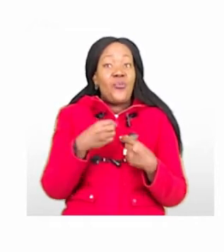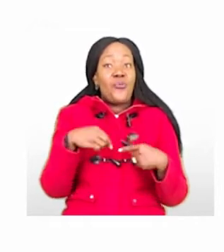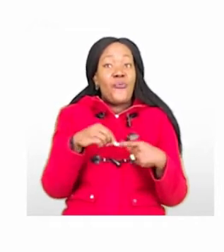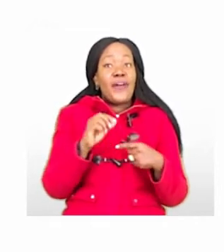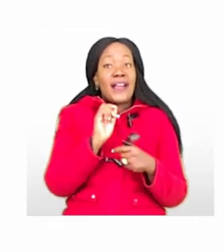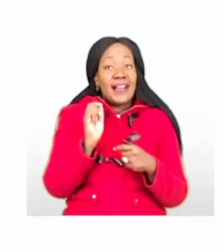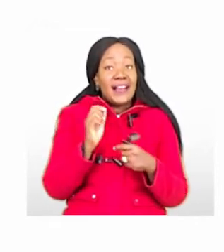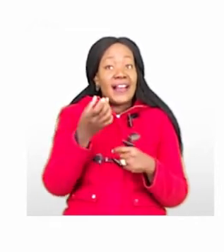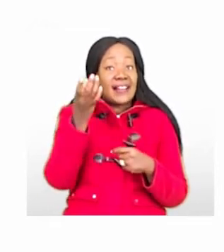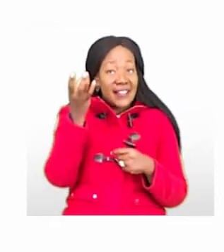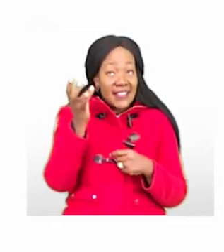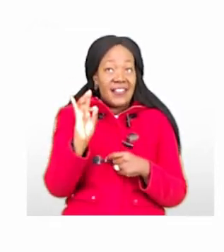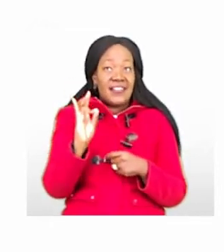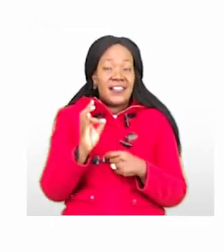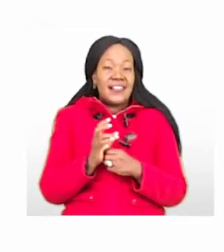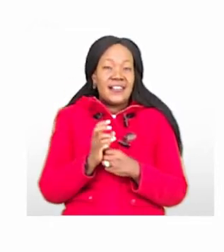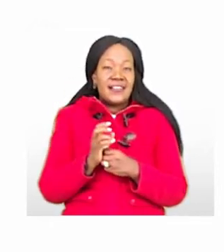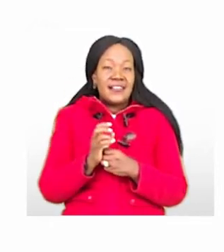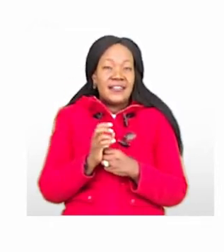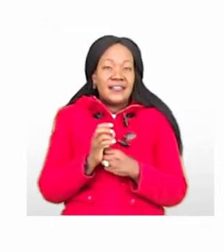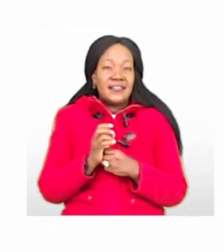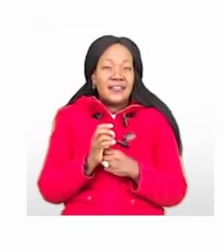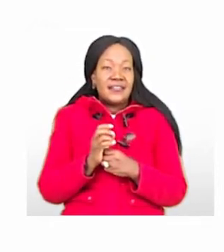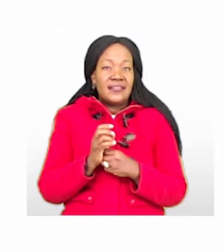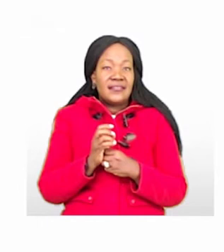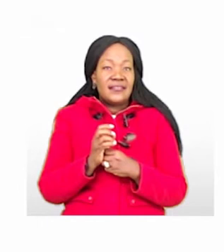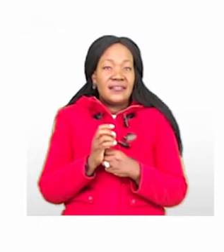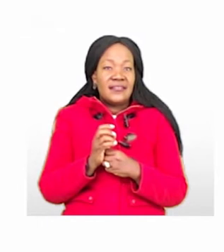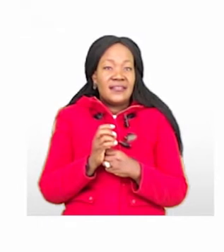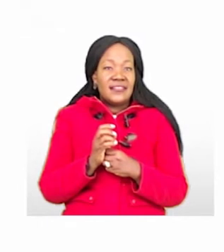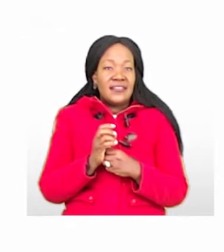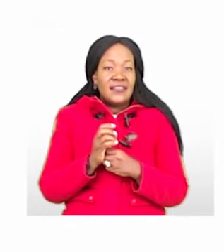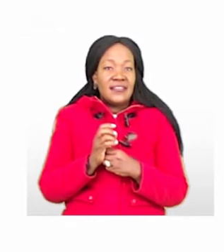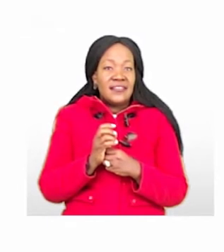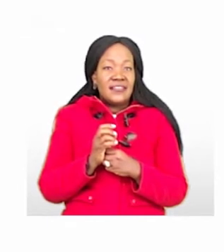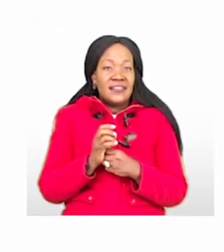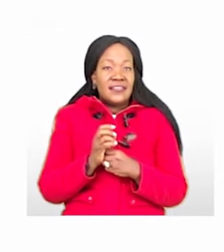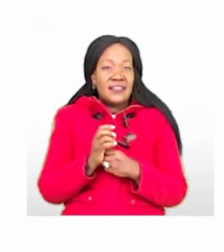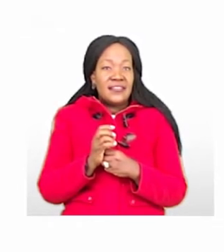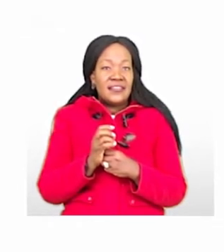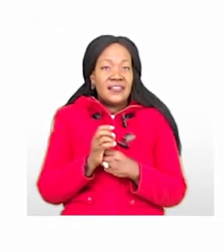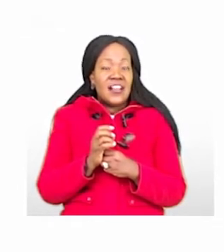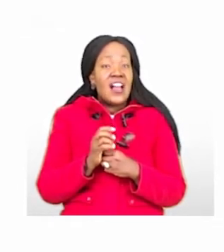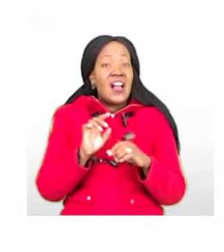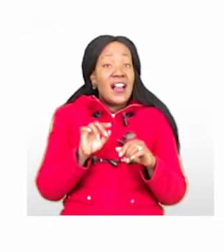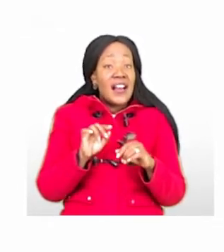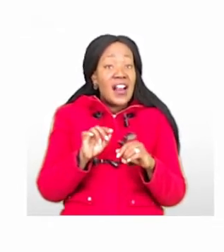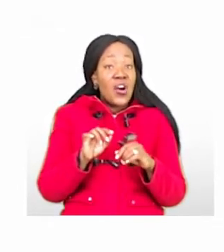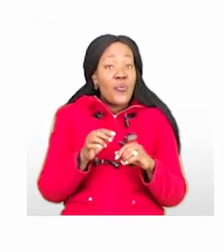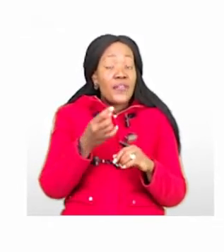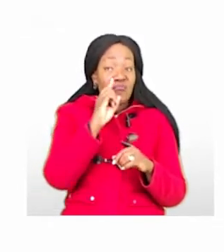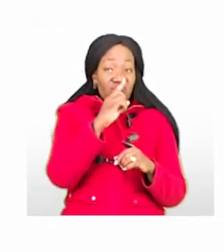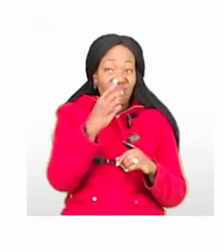number 7. Now, the instruction on page 3 tells us that you have to count the